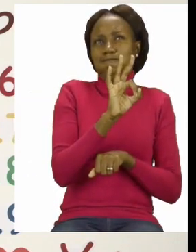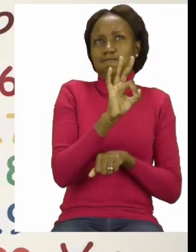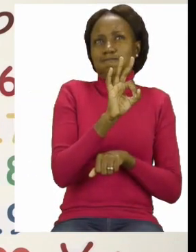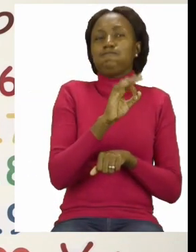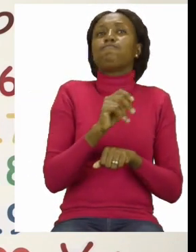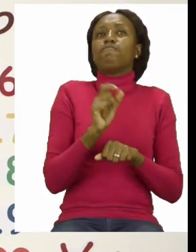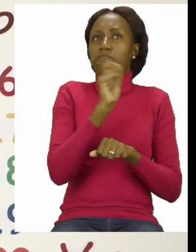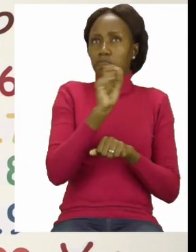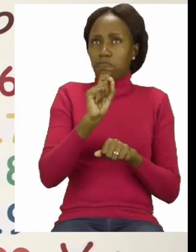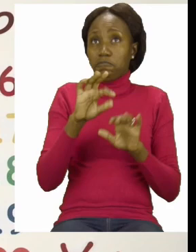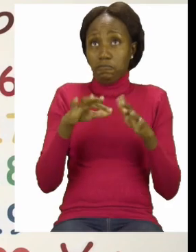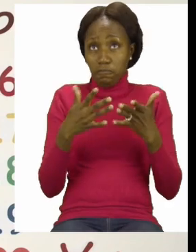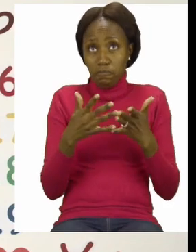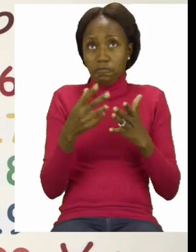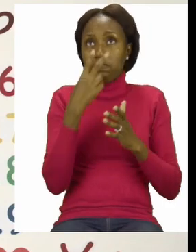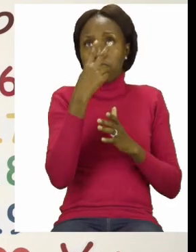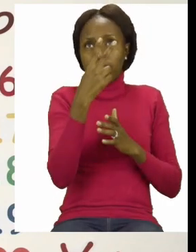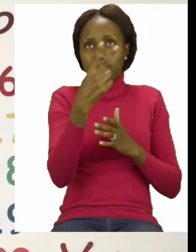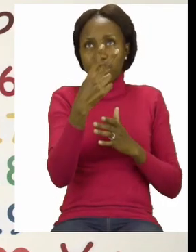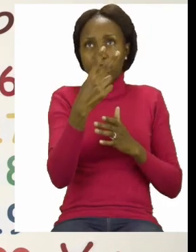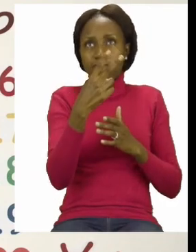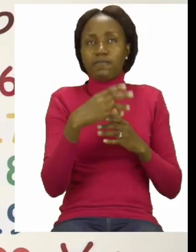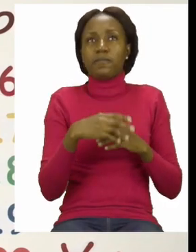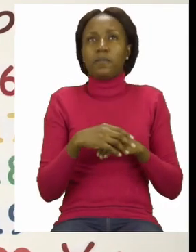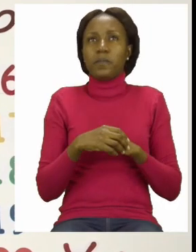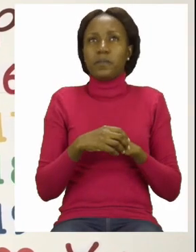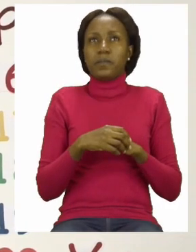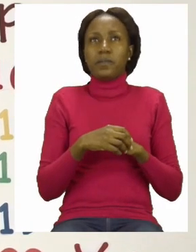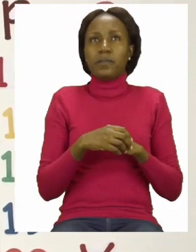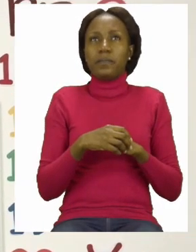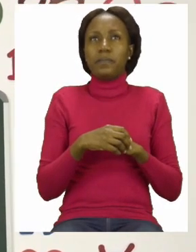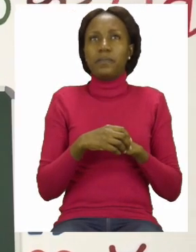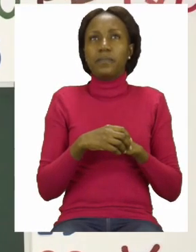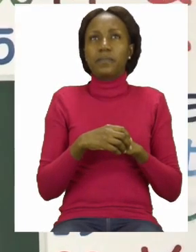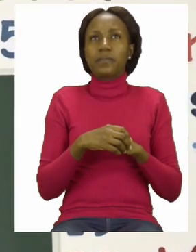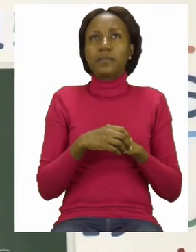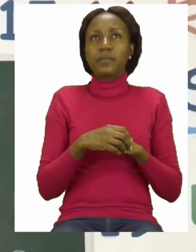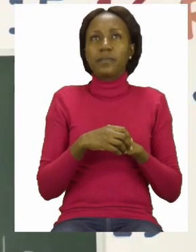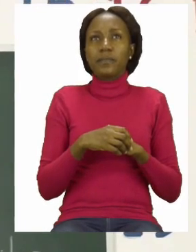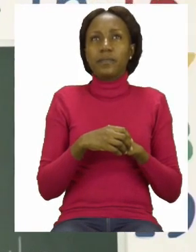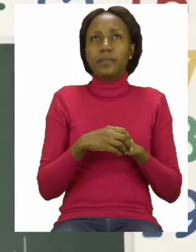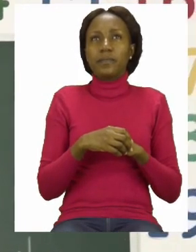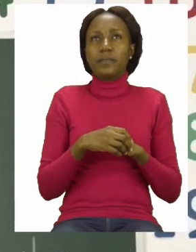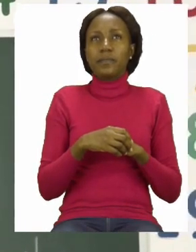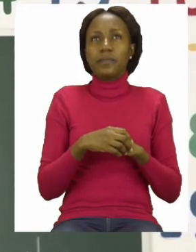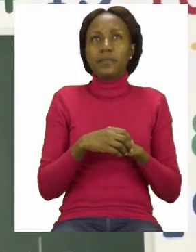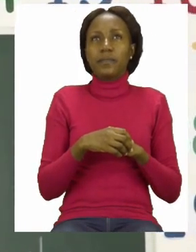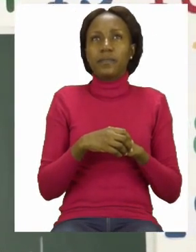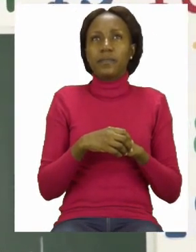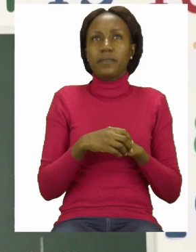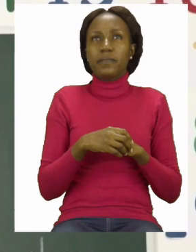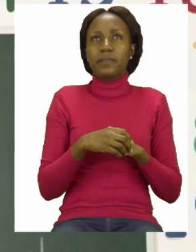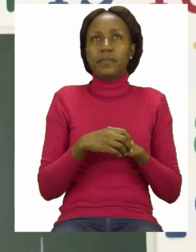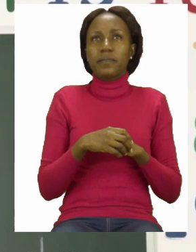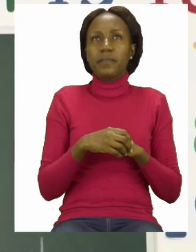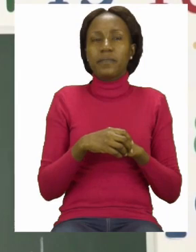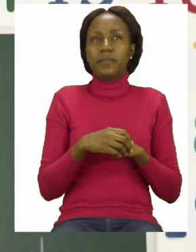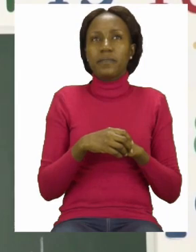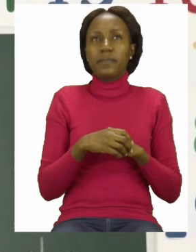top and we say down and across first and across